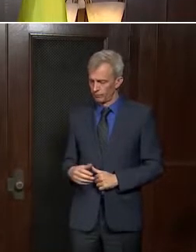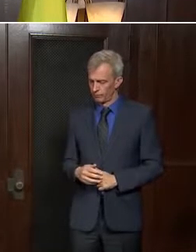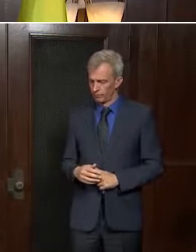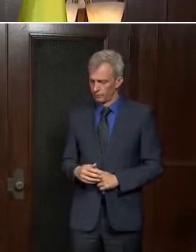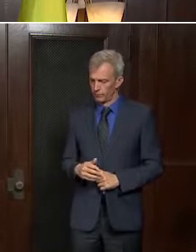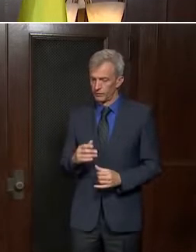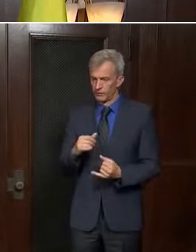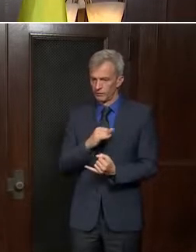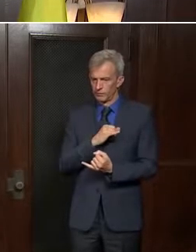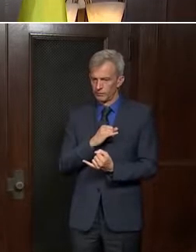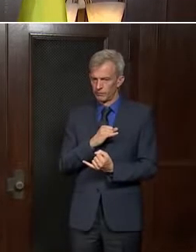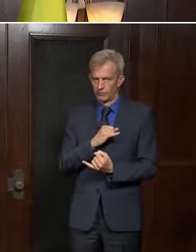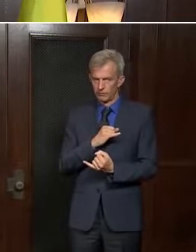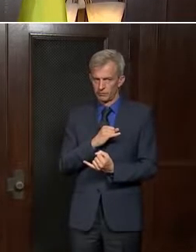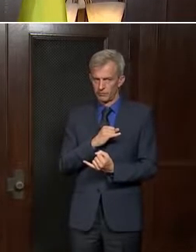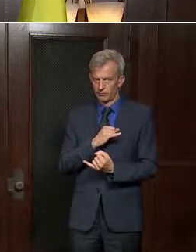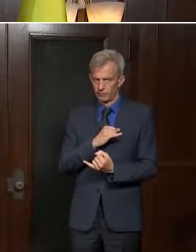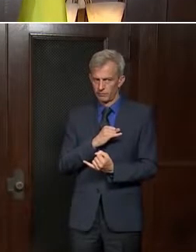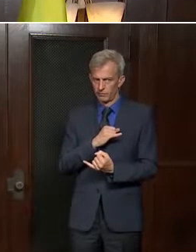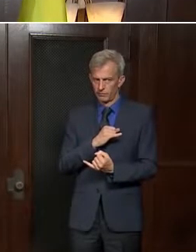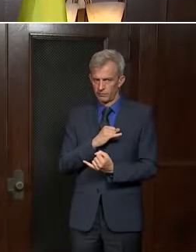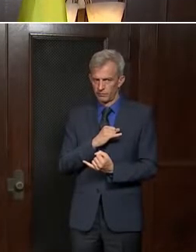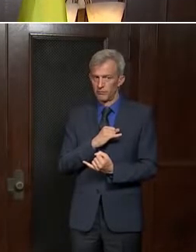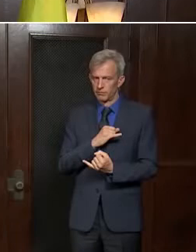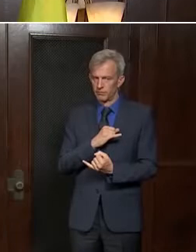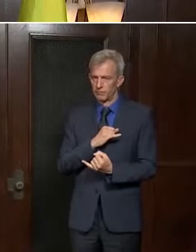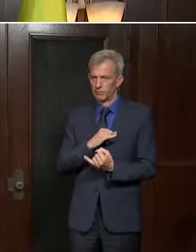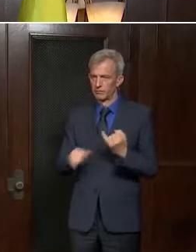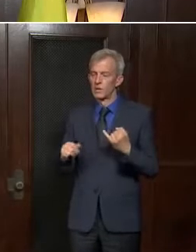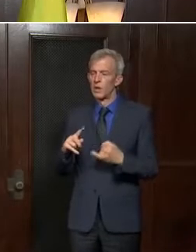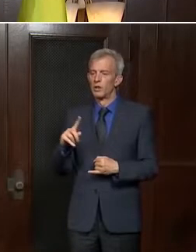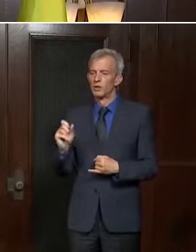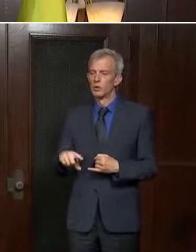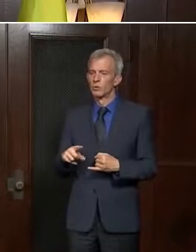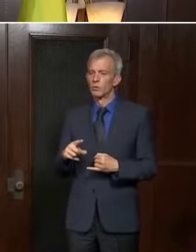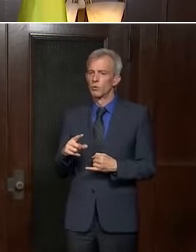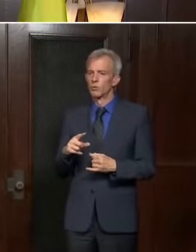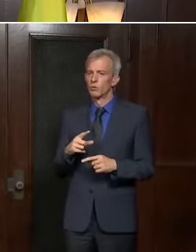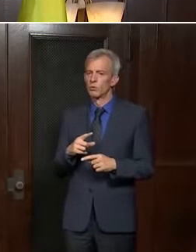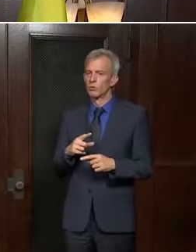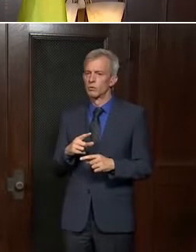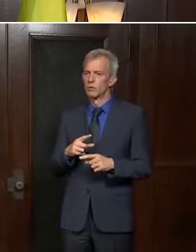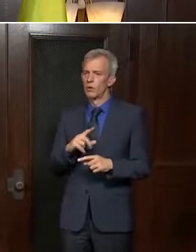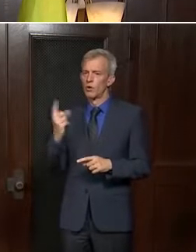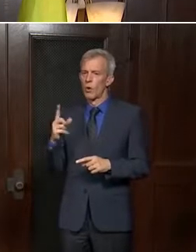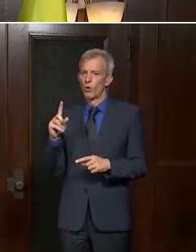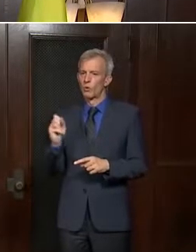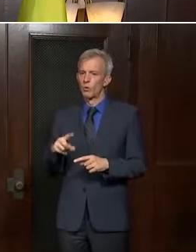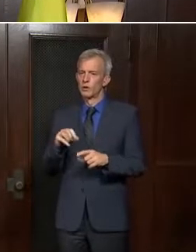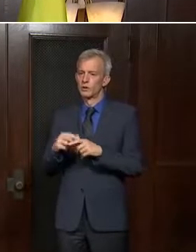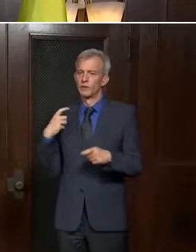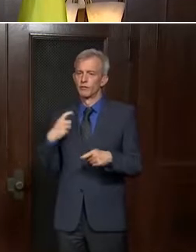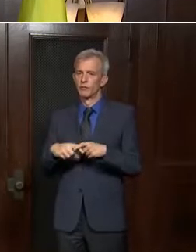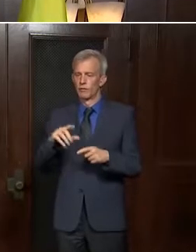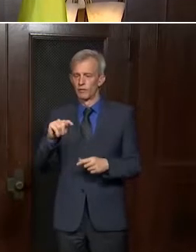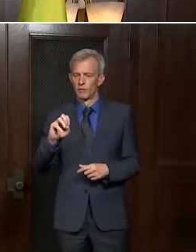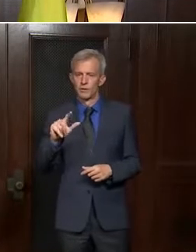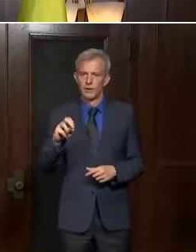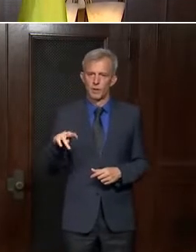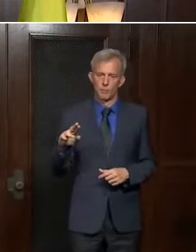And our last question comes from the line of Abel Almio, our only question in Spanish, from Telemundo